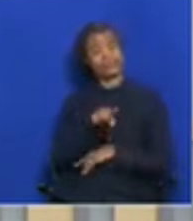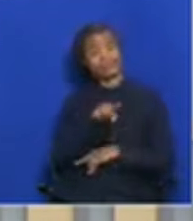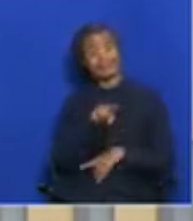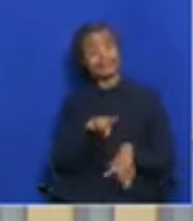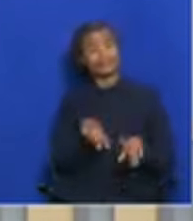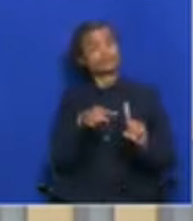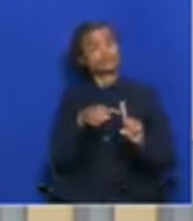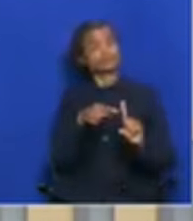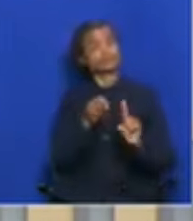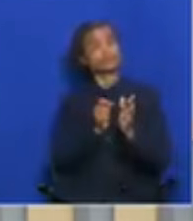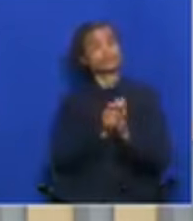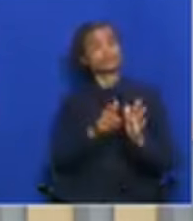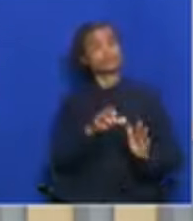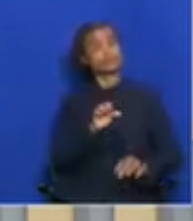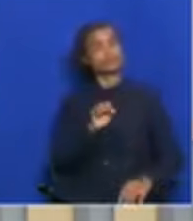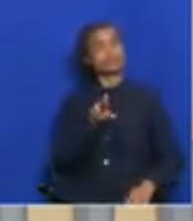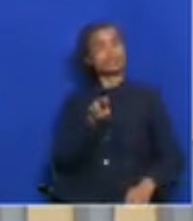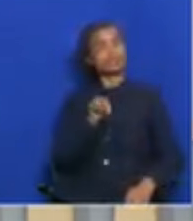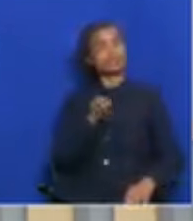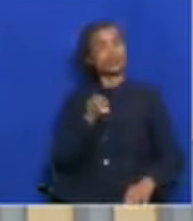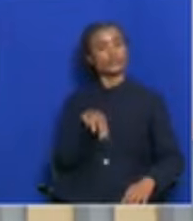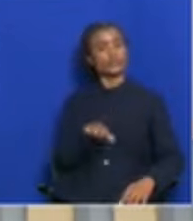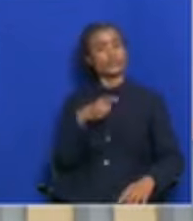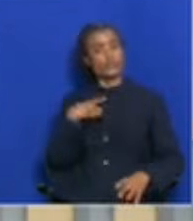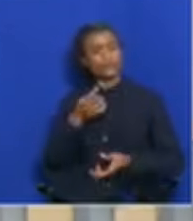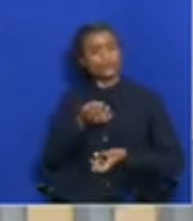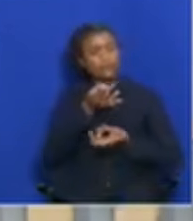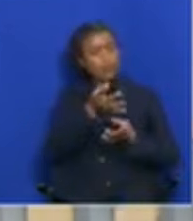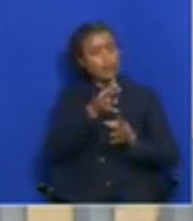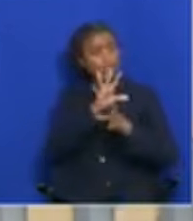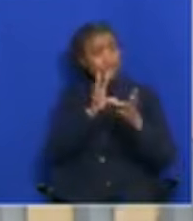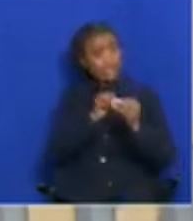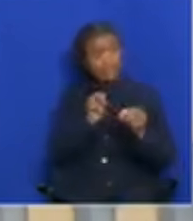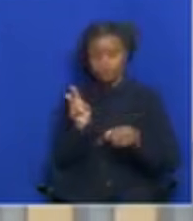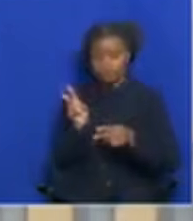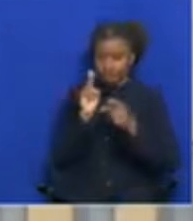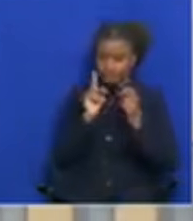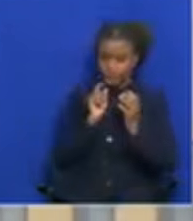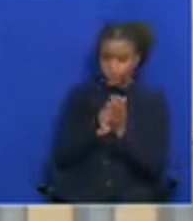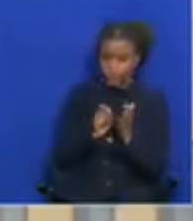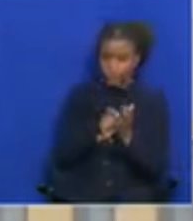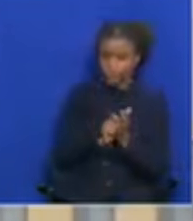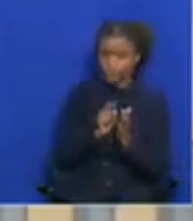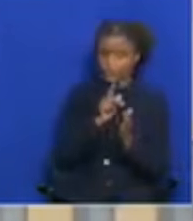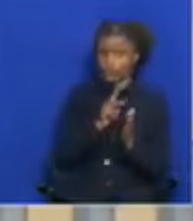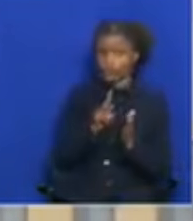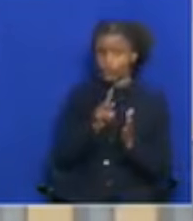in writing and asking for answers, it gave us a sense of relief.